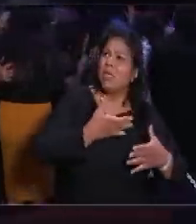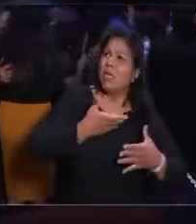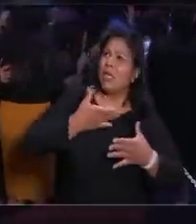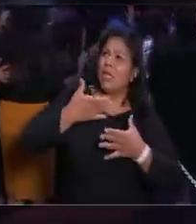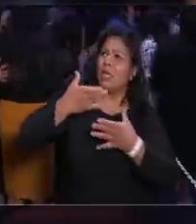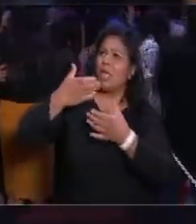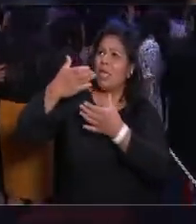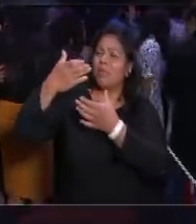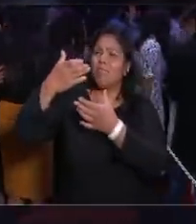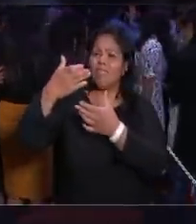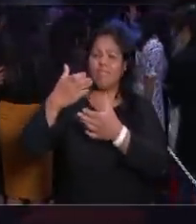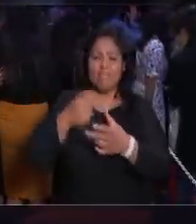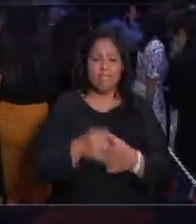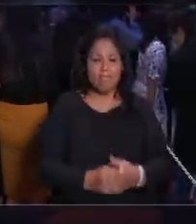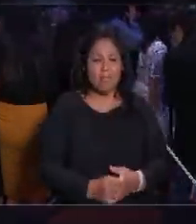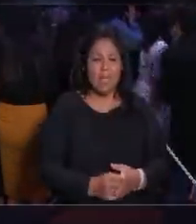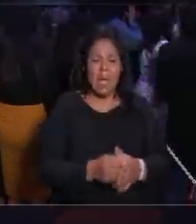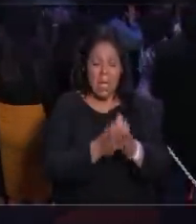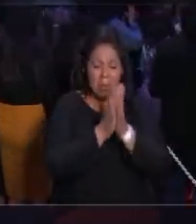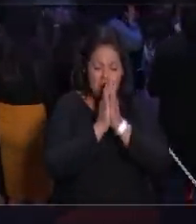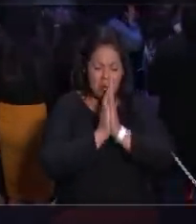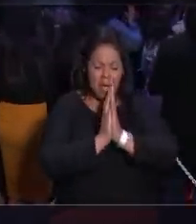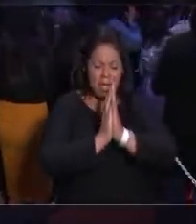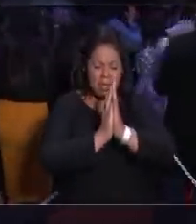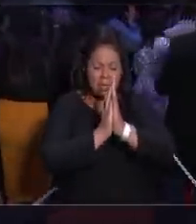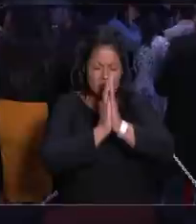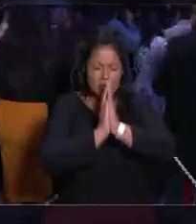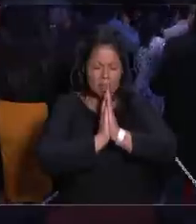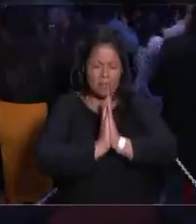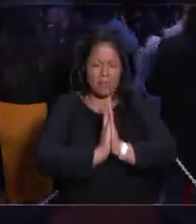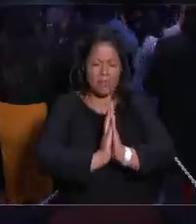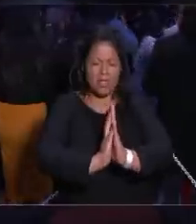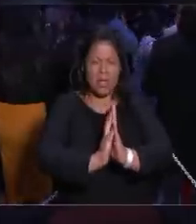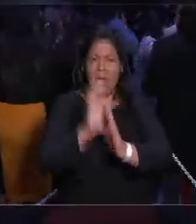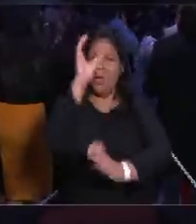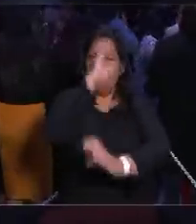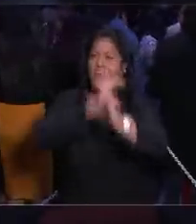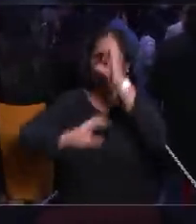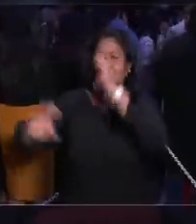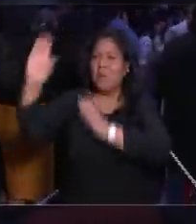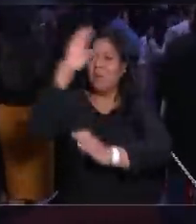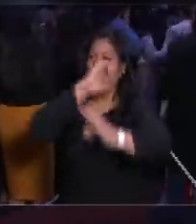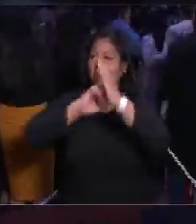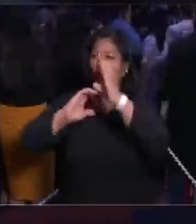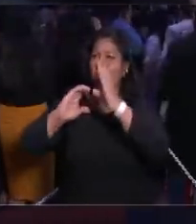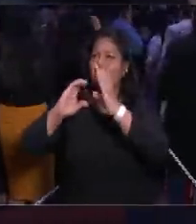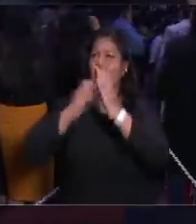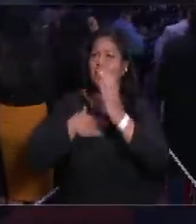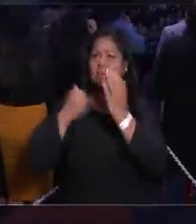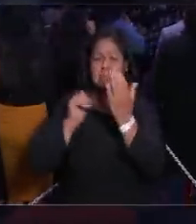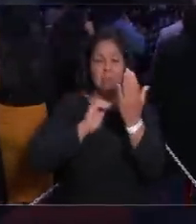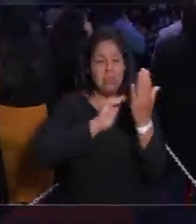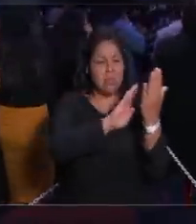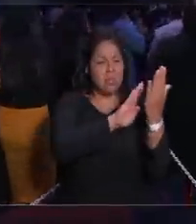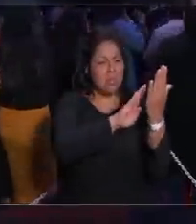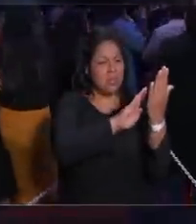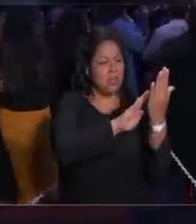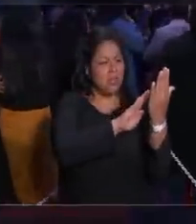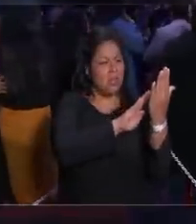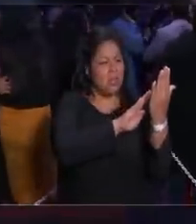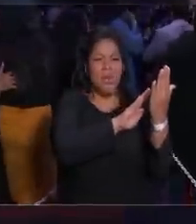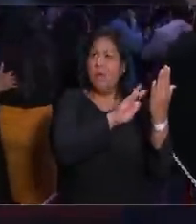by my name, y oraren, and pray, y buscaren mi rostro, and seek my face, y